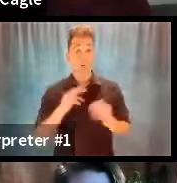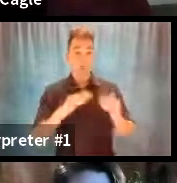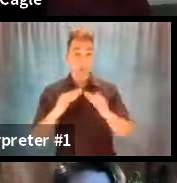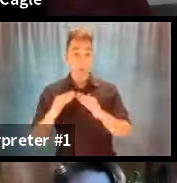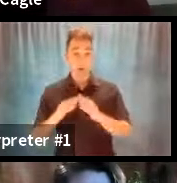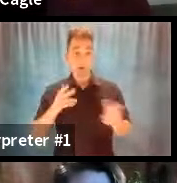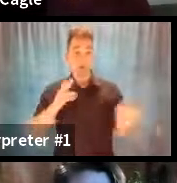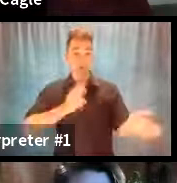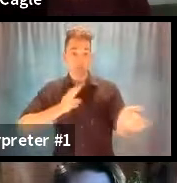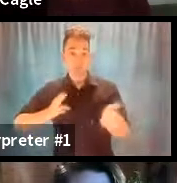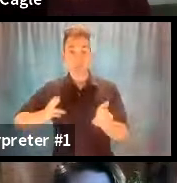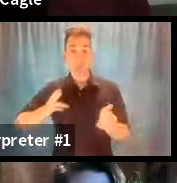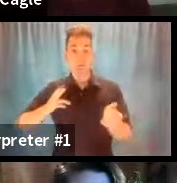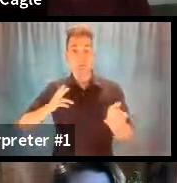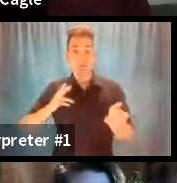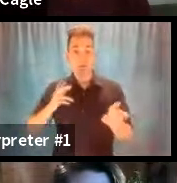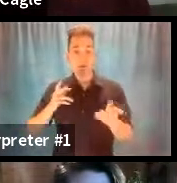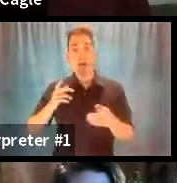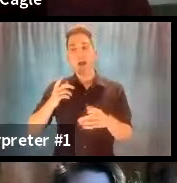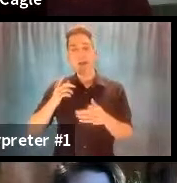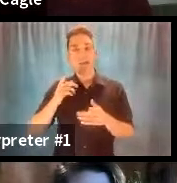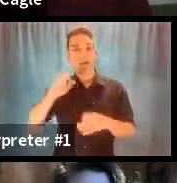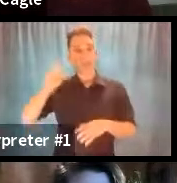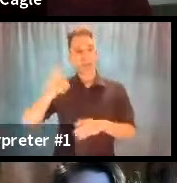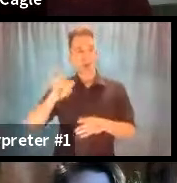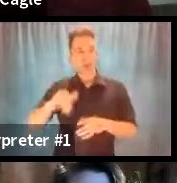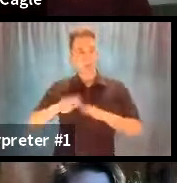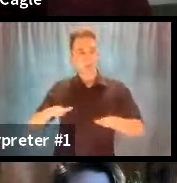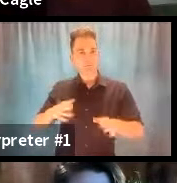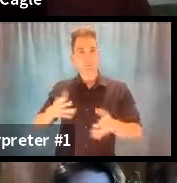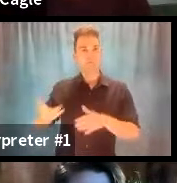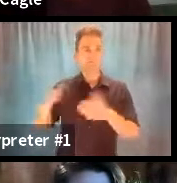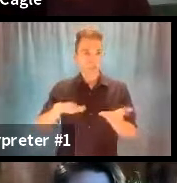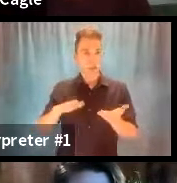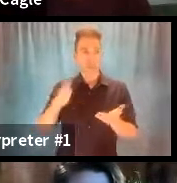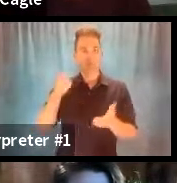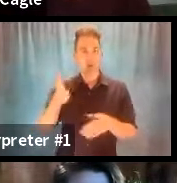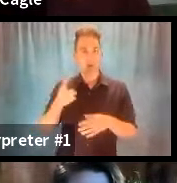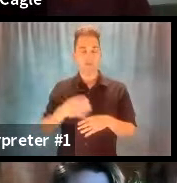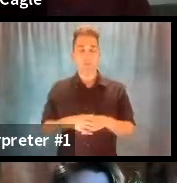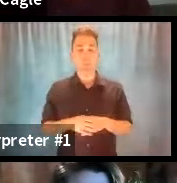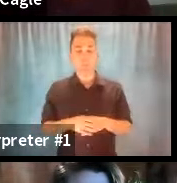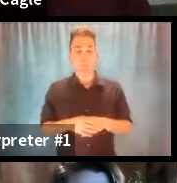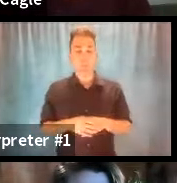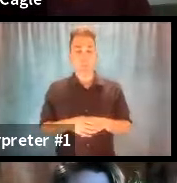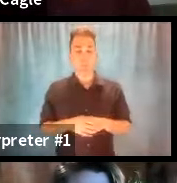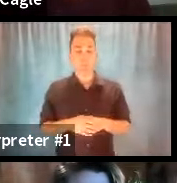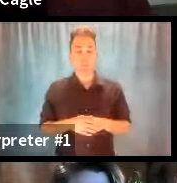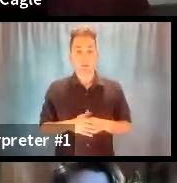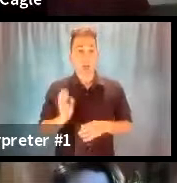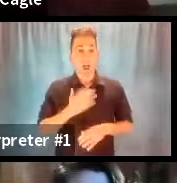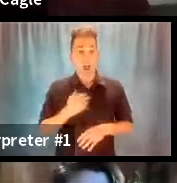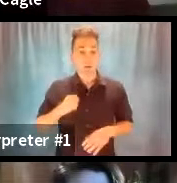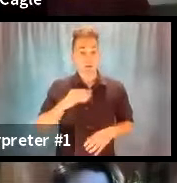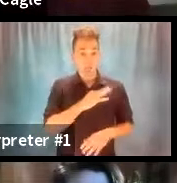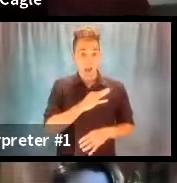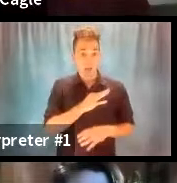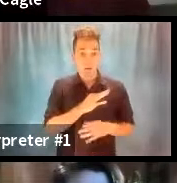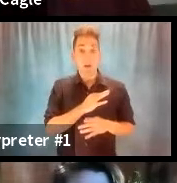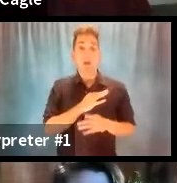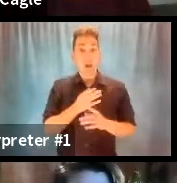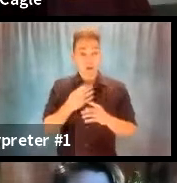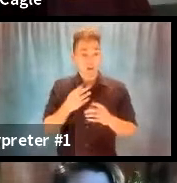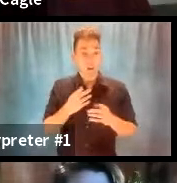getting off his school bus. Our camp has grown over the last 10 years, and it has been staffed primarily with volunteers from